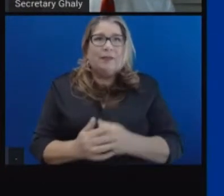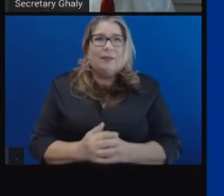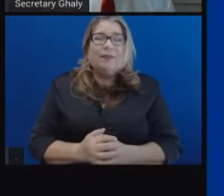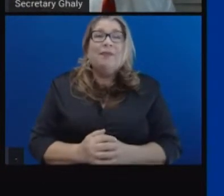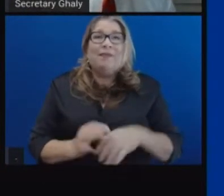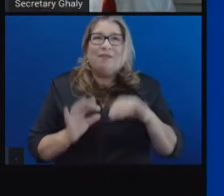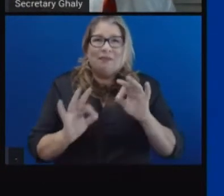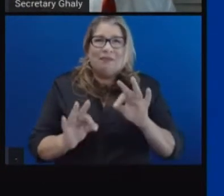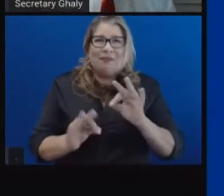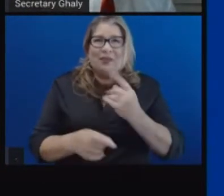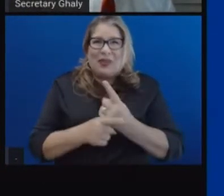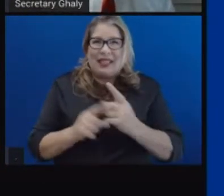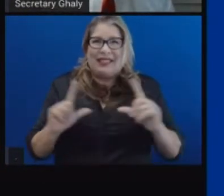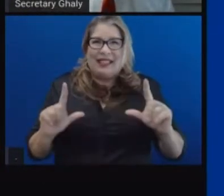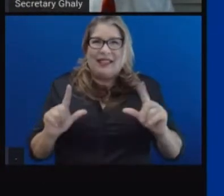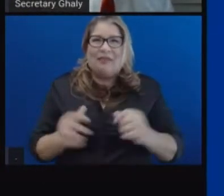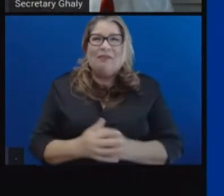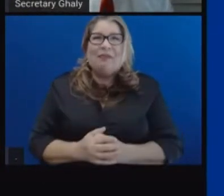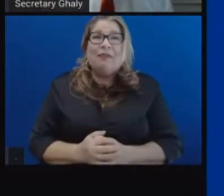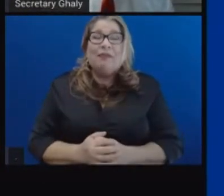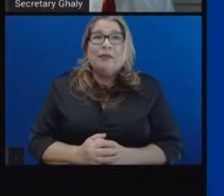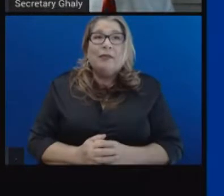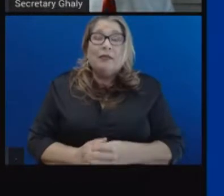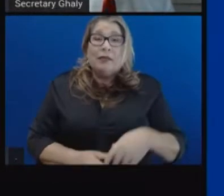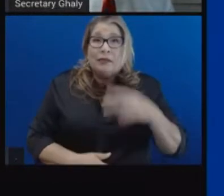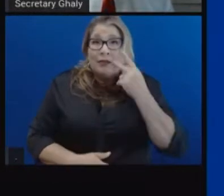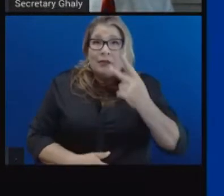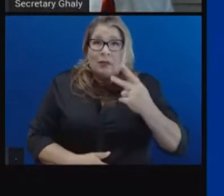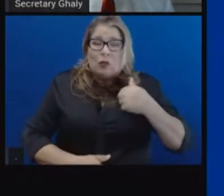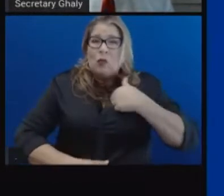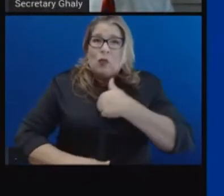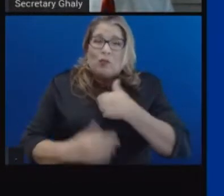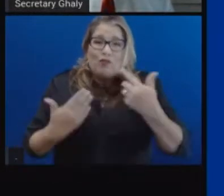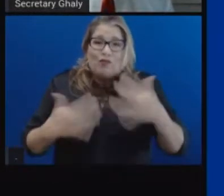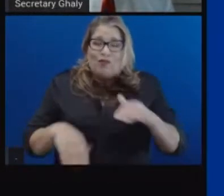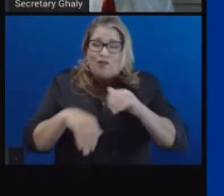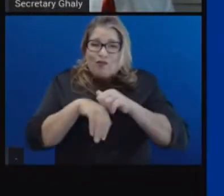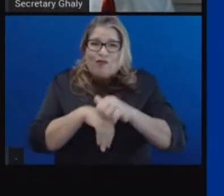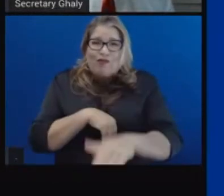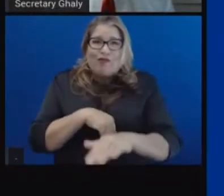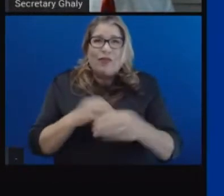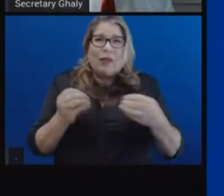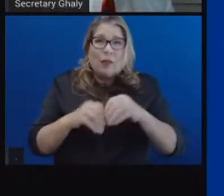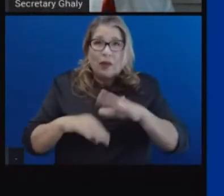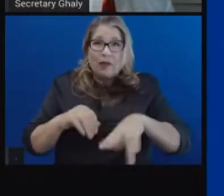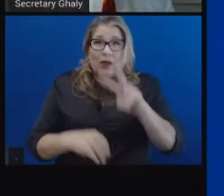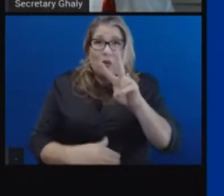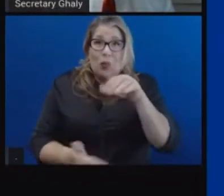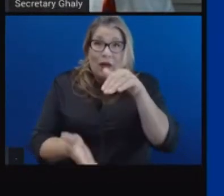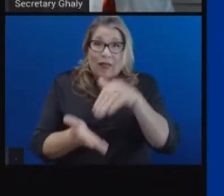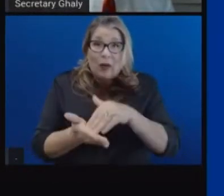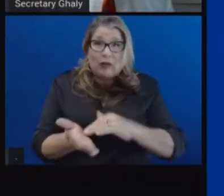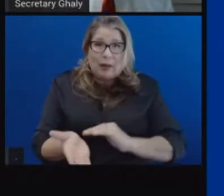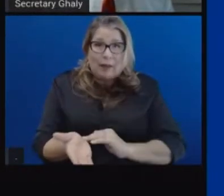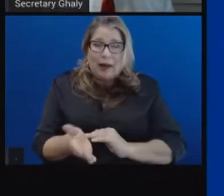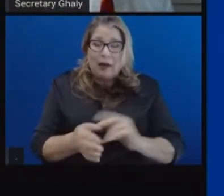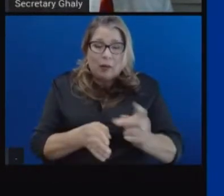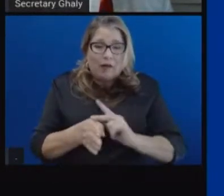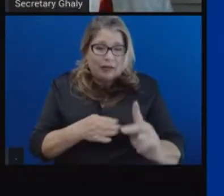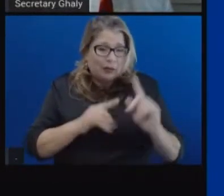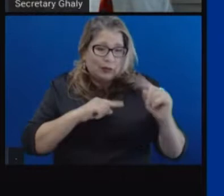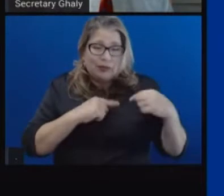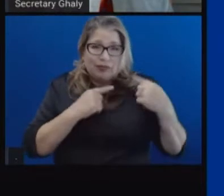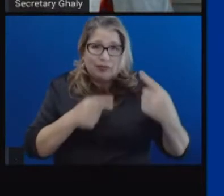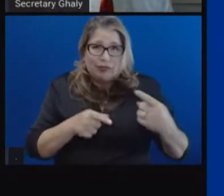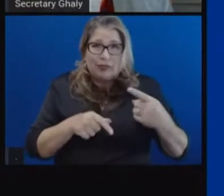There we go. So deploying more than 2,000 medical professionals across the state, making sure that we have as